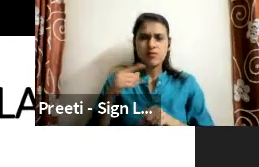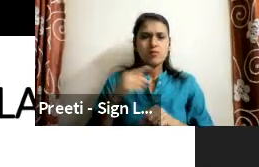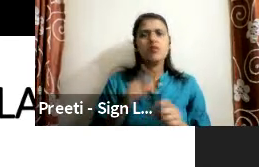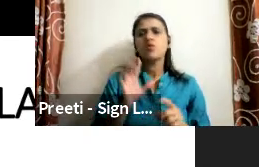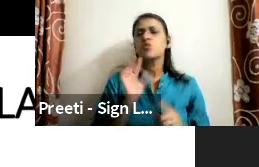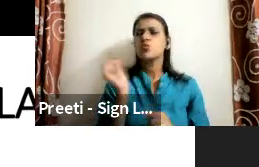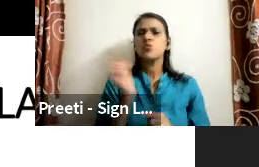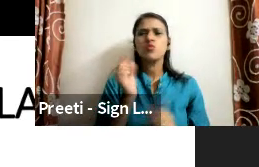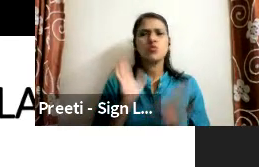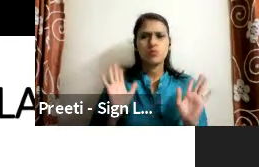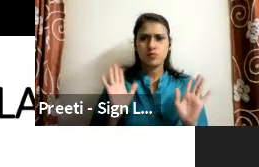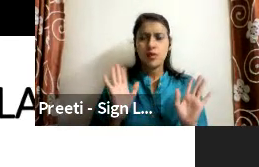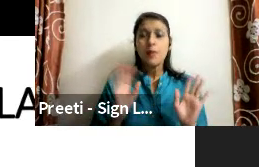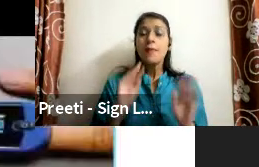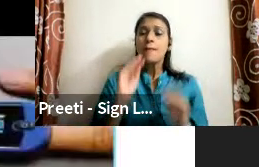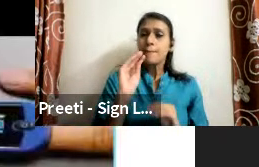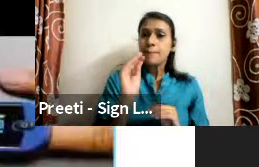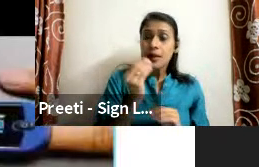advisable.